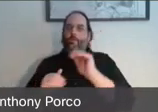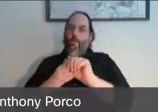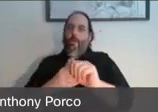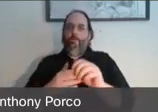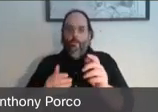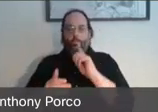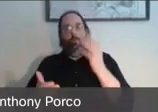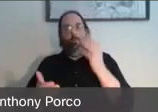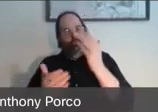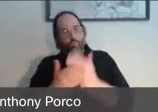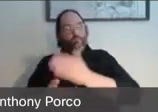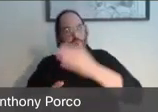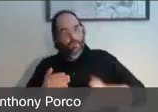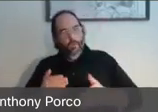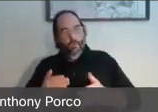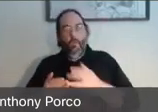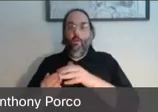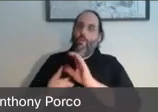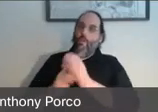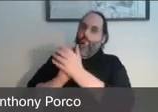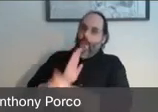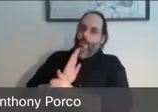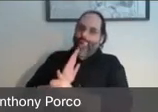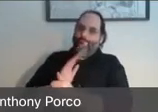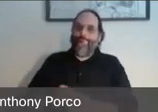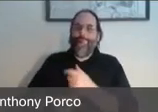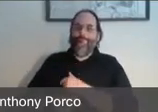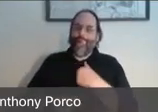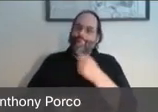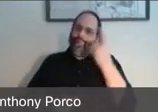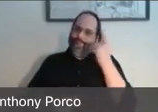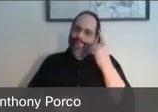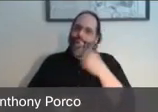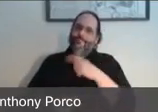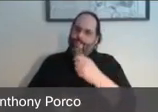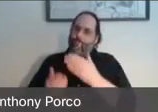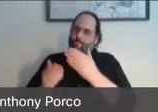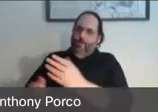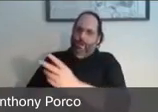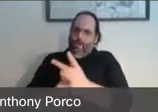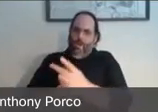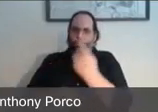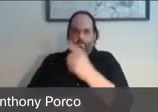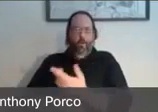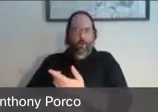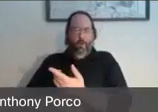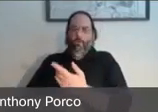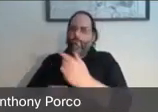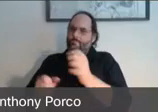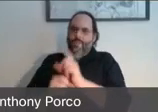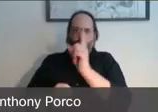proven outcomes. We are culturally competent. We understand the importance of providing care to all